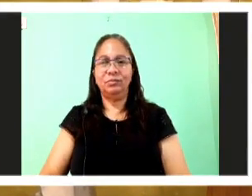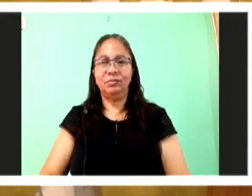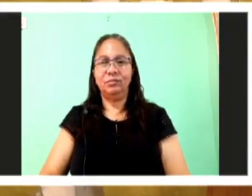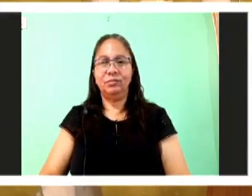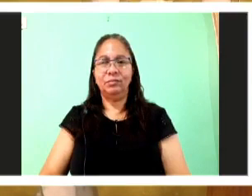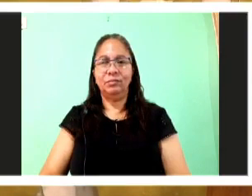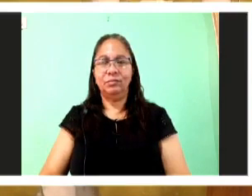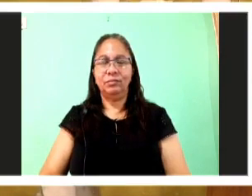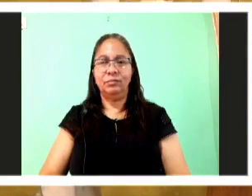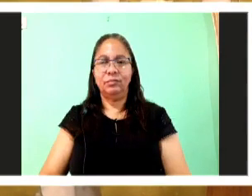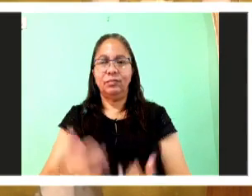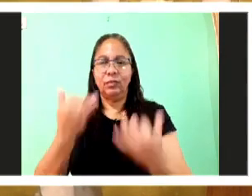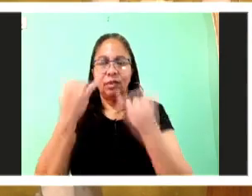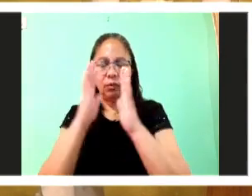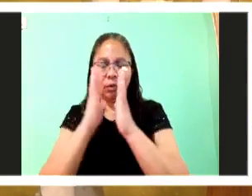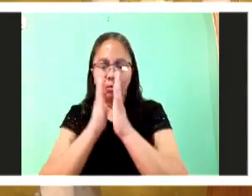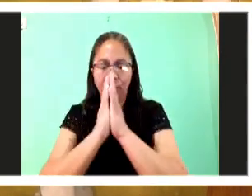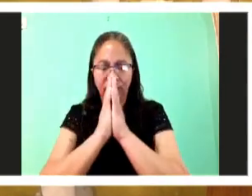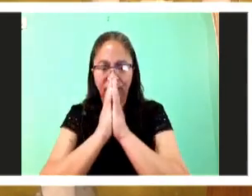Let us pray.